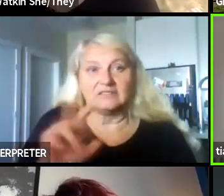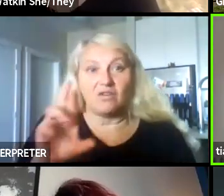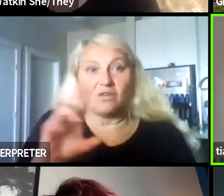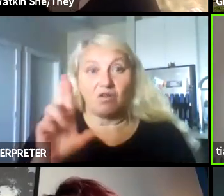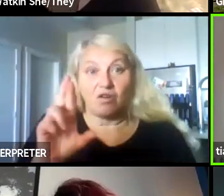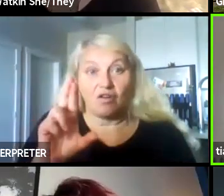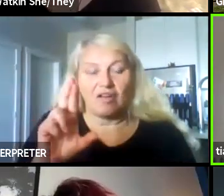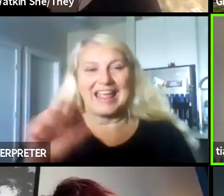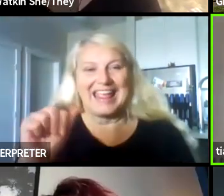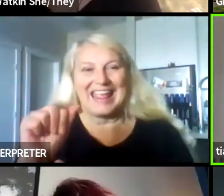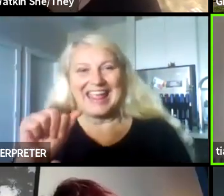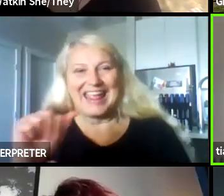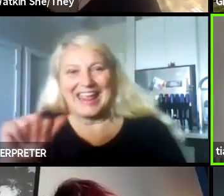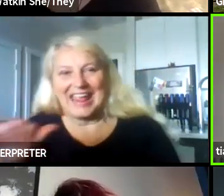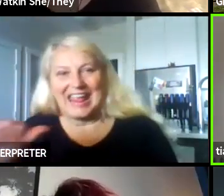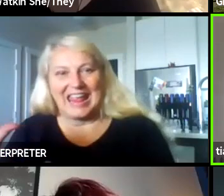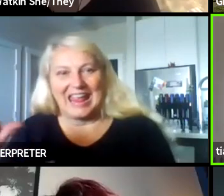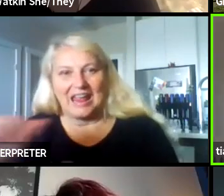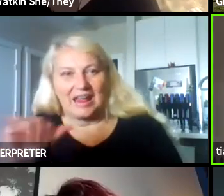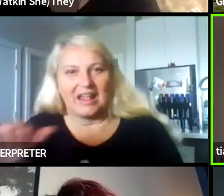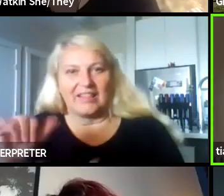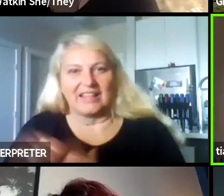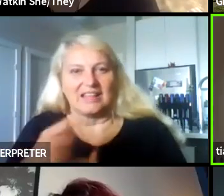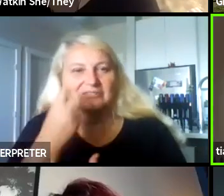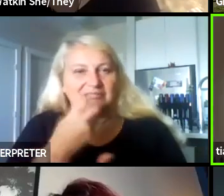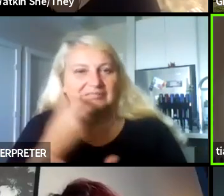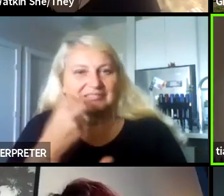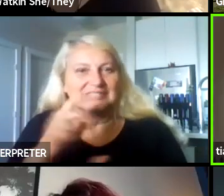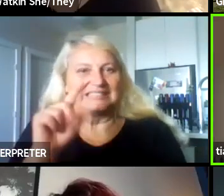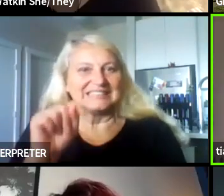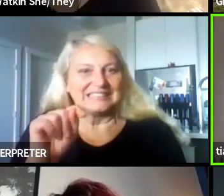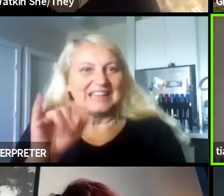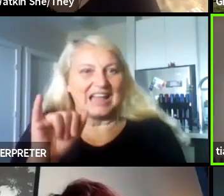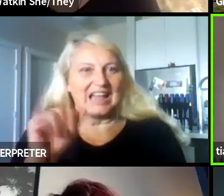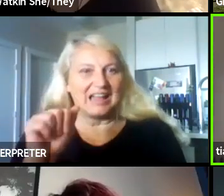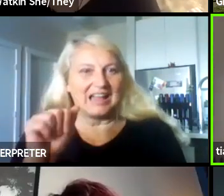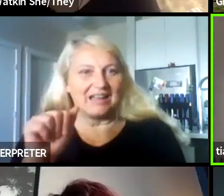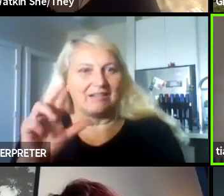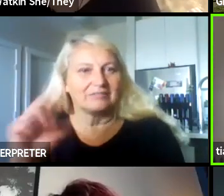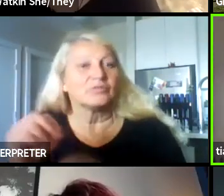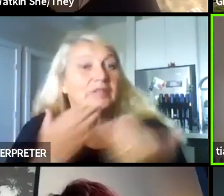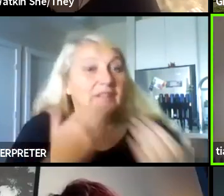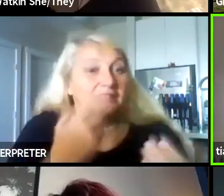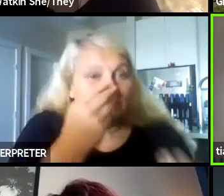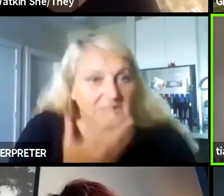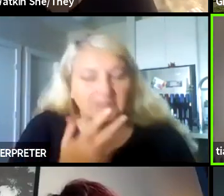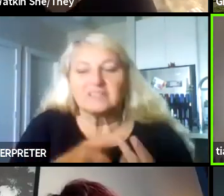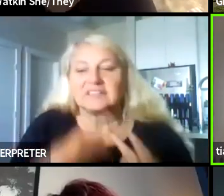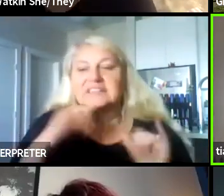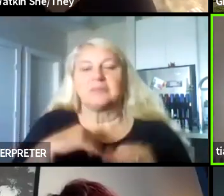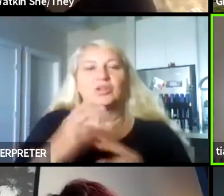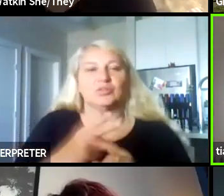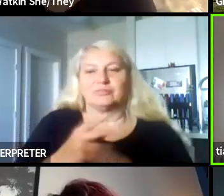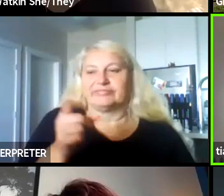but with a bit more fluidity. And my pronouns are they, them.